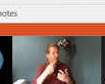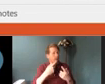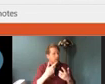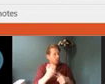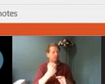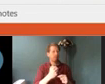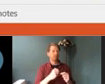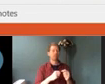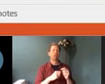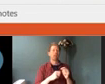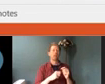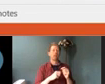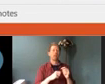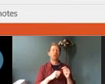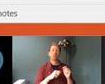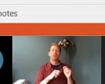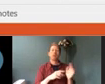exciting,